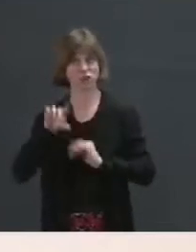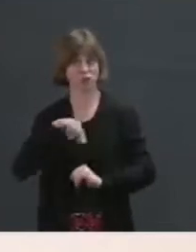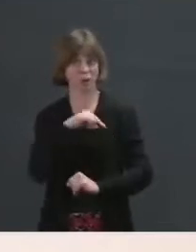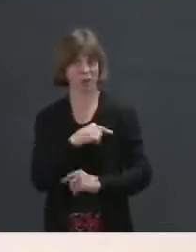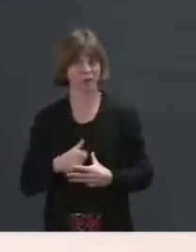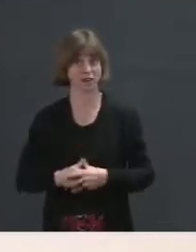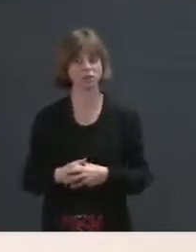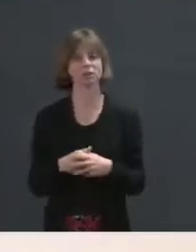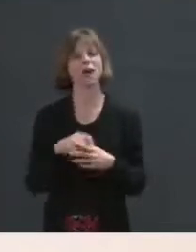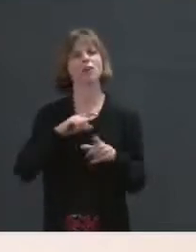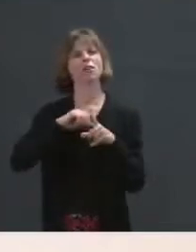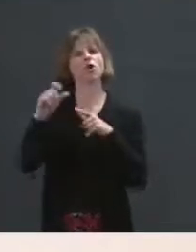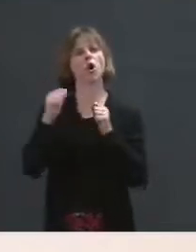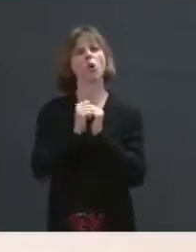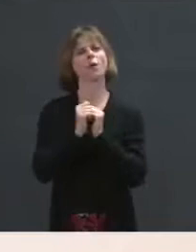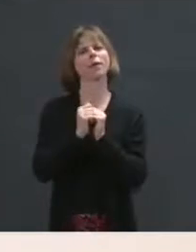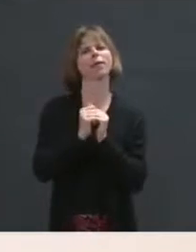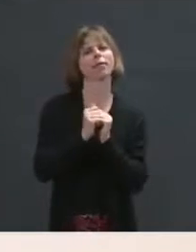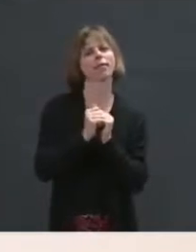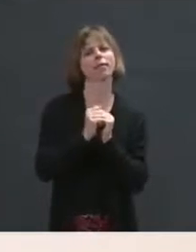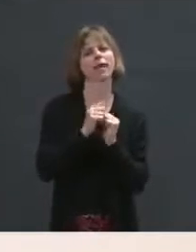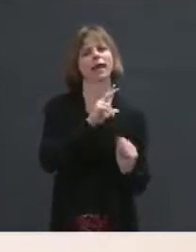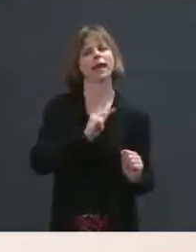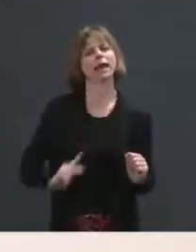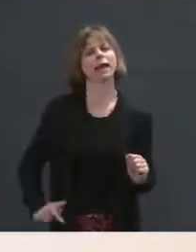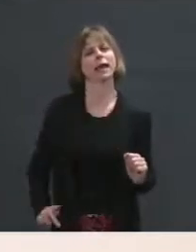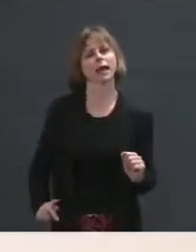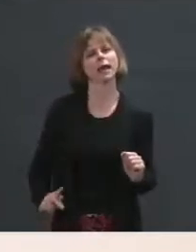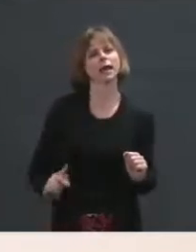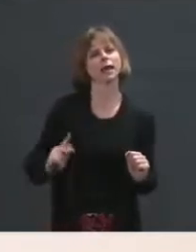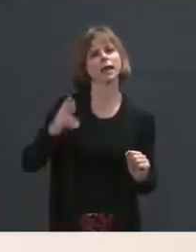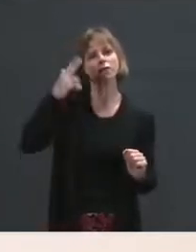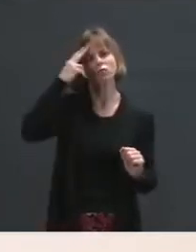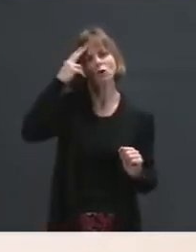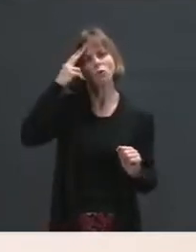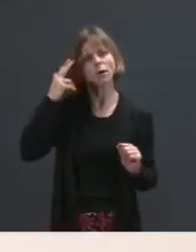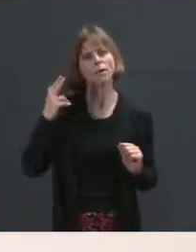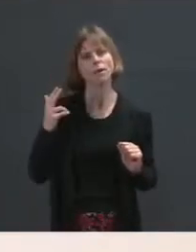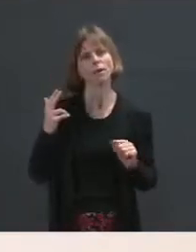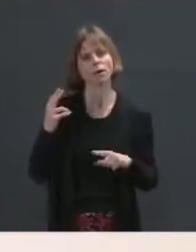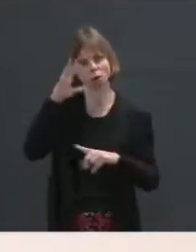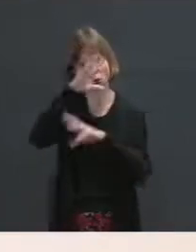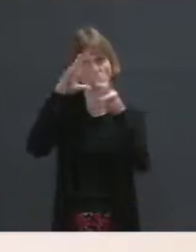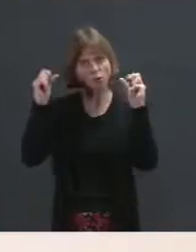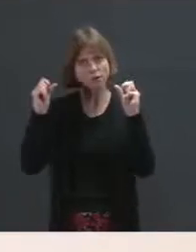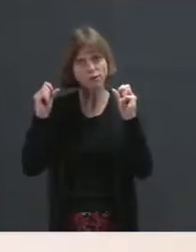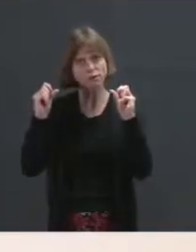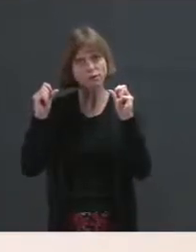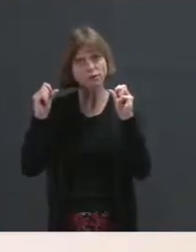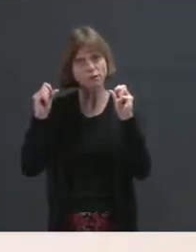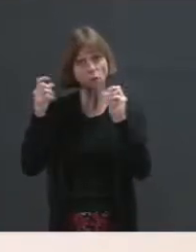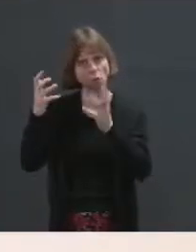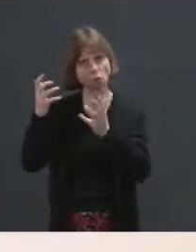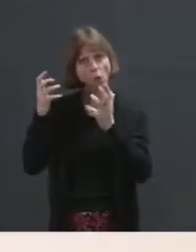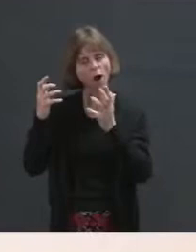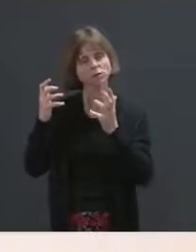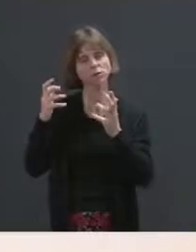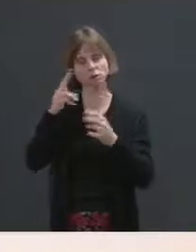that's expected to happen, you said you're still working on scheduling it. Does President Biden want the Saudi Crown Prince to be on that